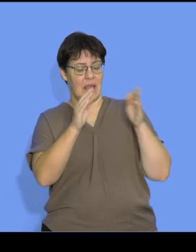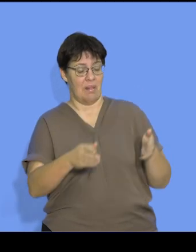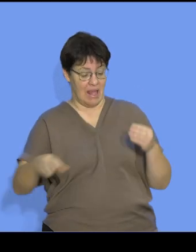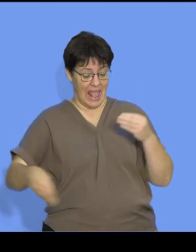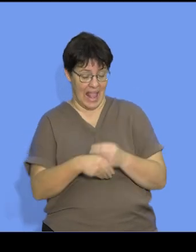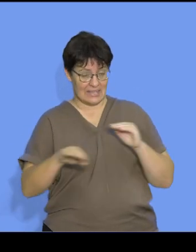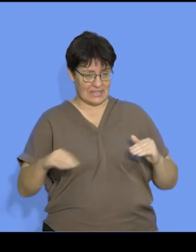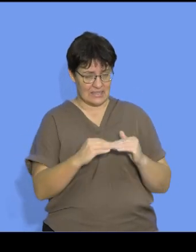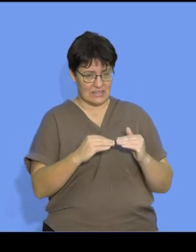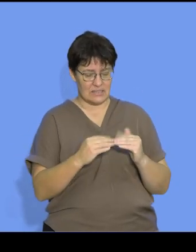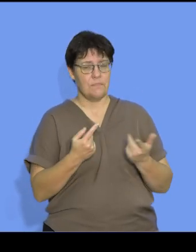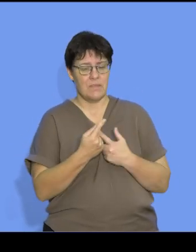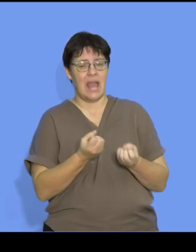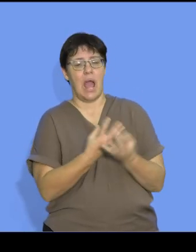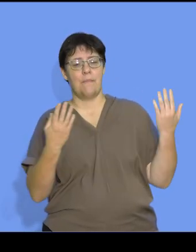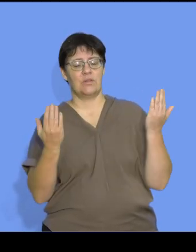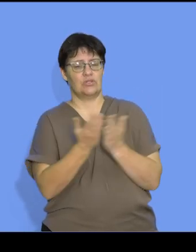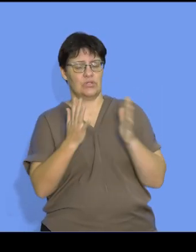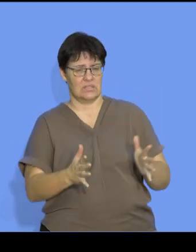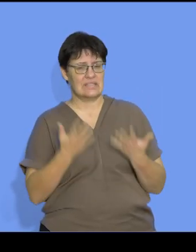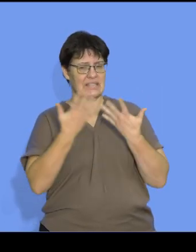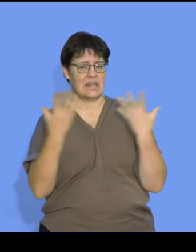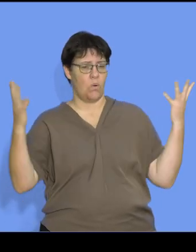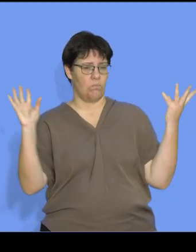would be able to sit down and study?